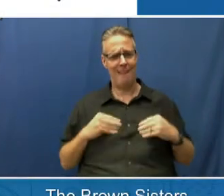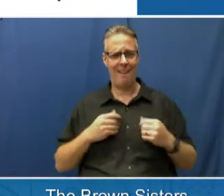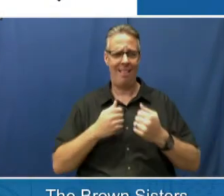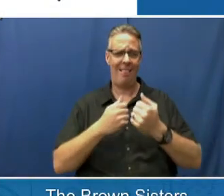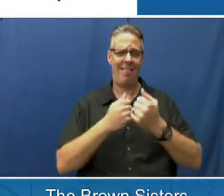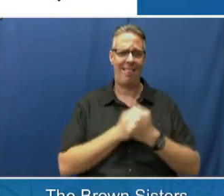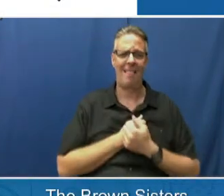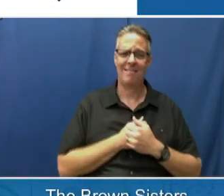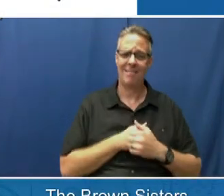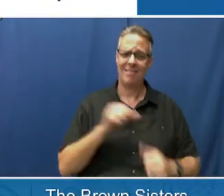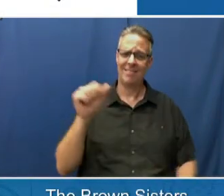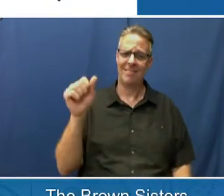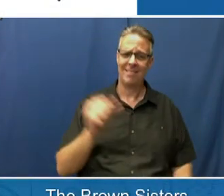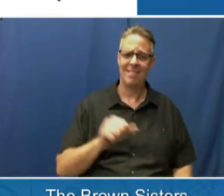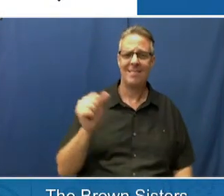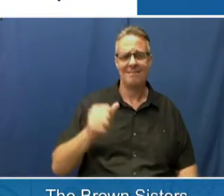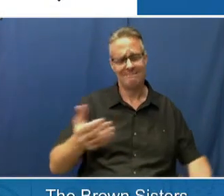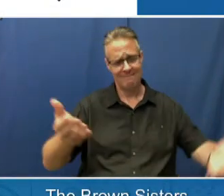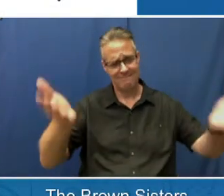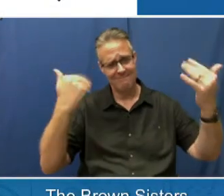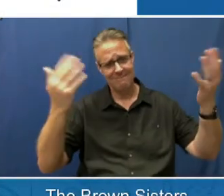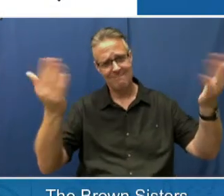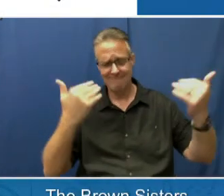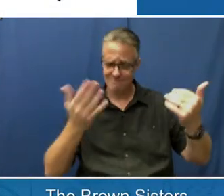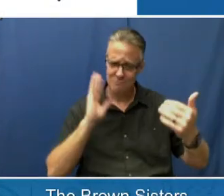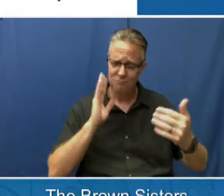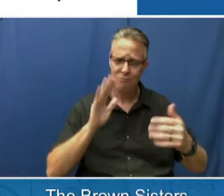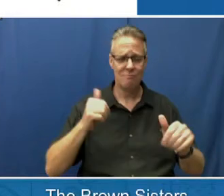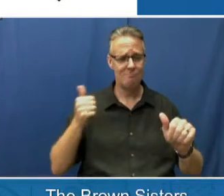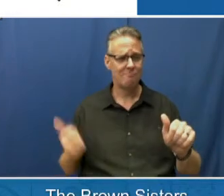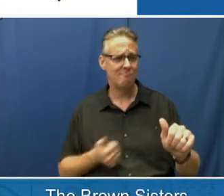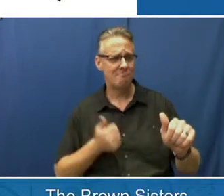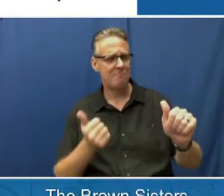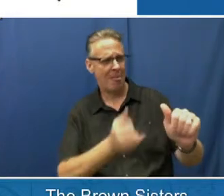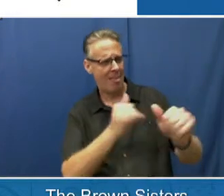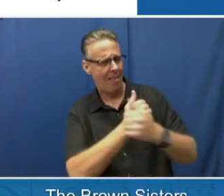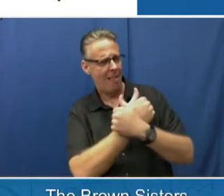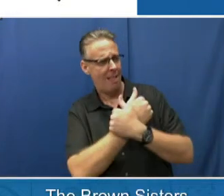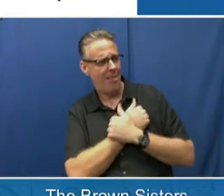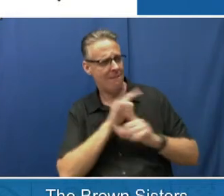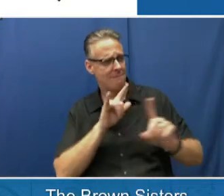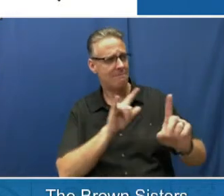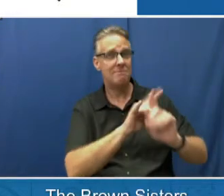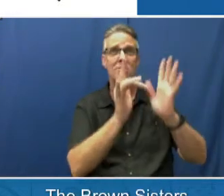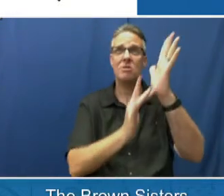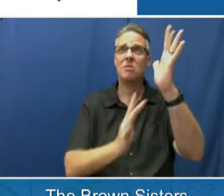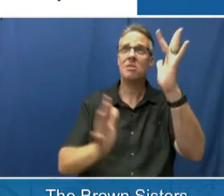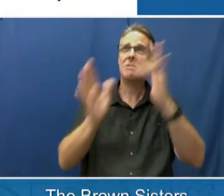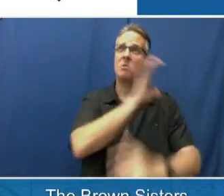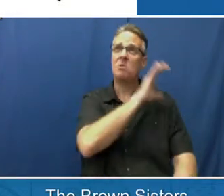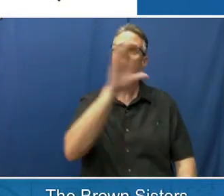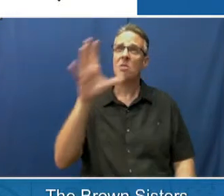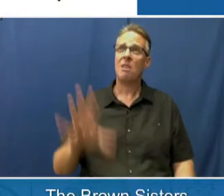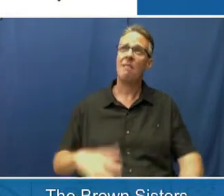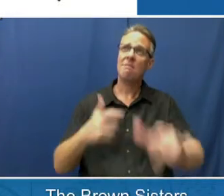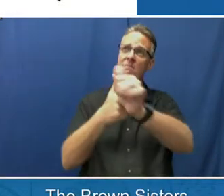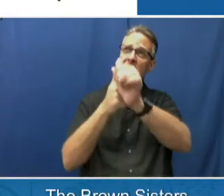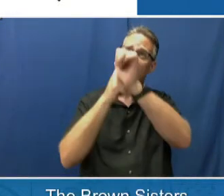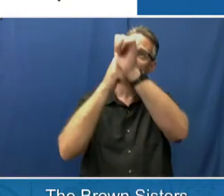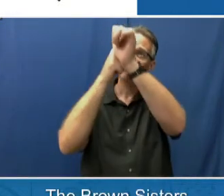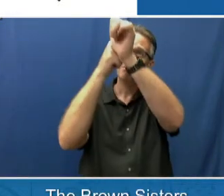Yay, follow me as I follow Christ. Yay,